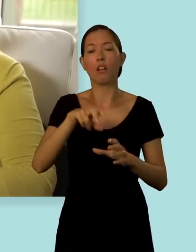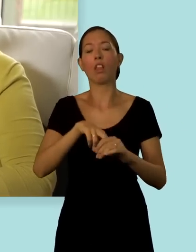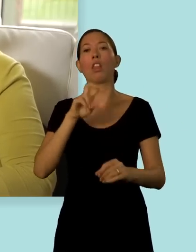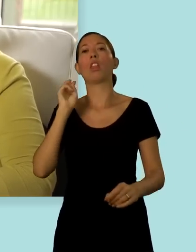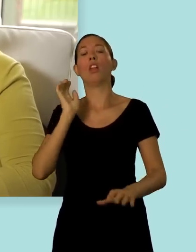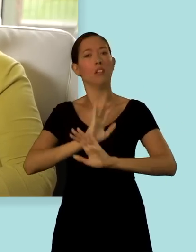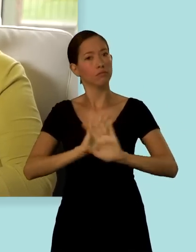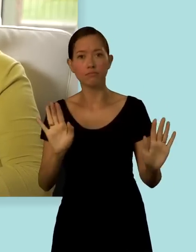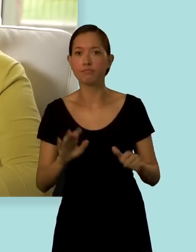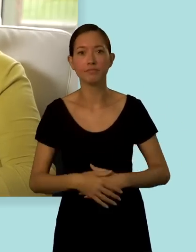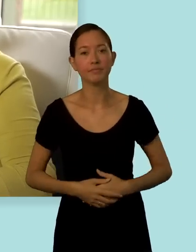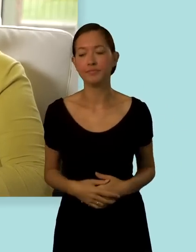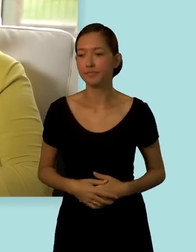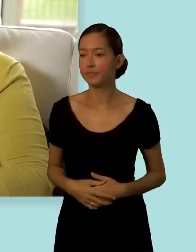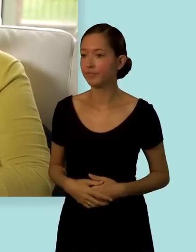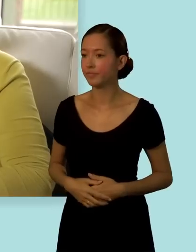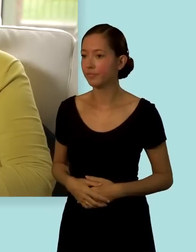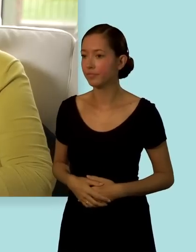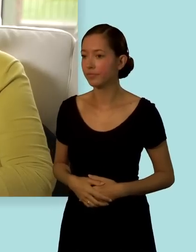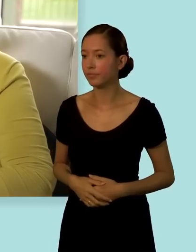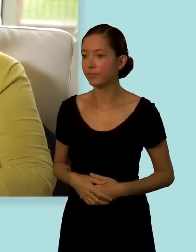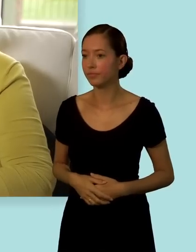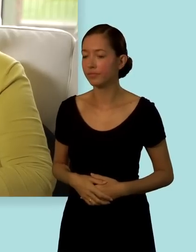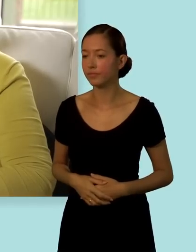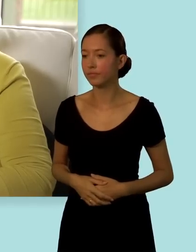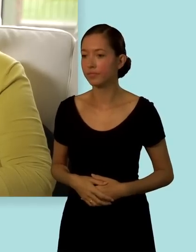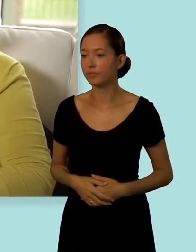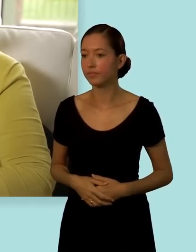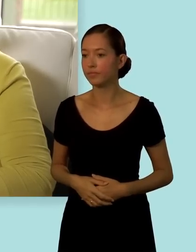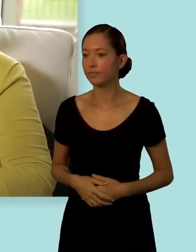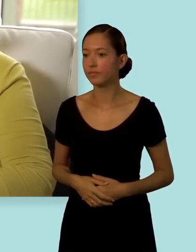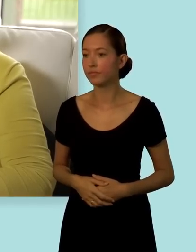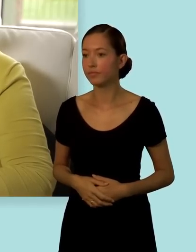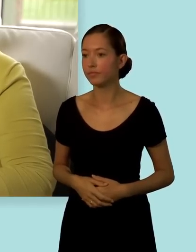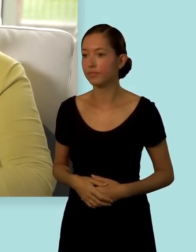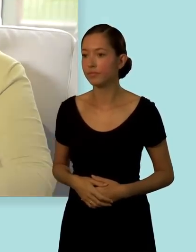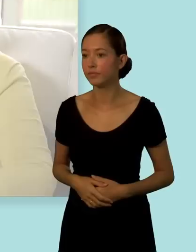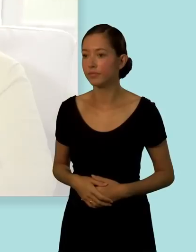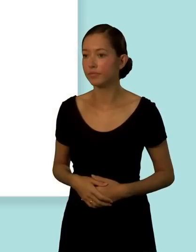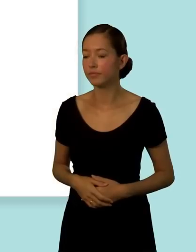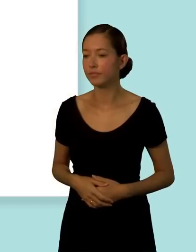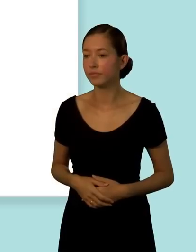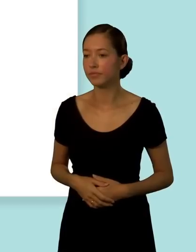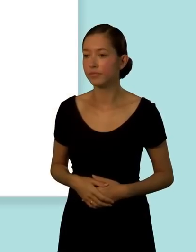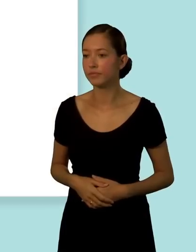managing it and keeping up to date, not letting a person drop